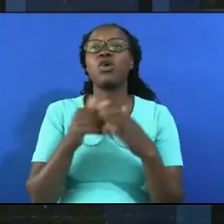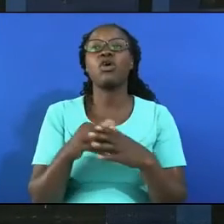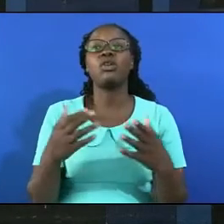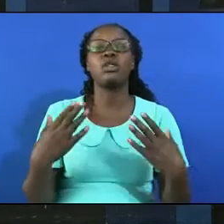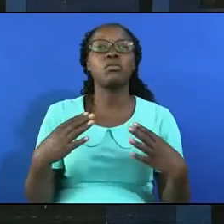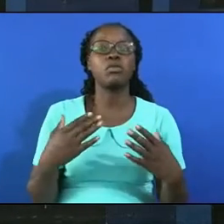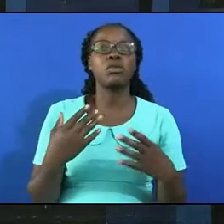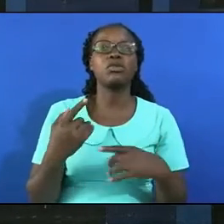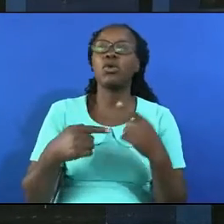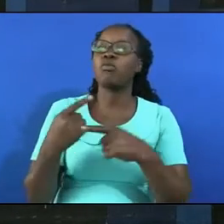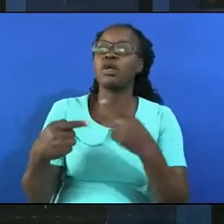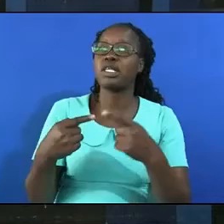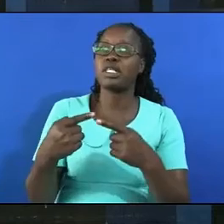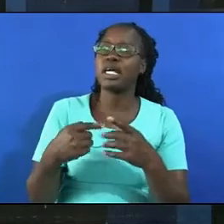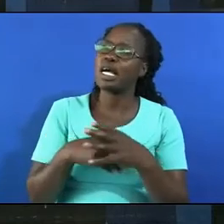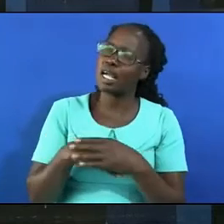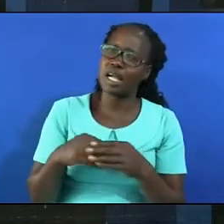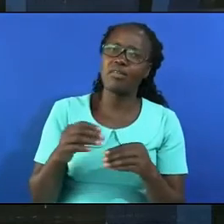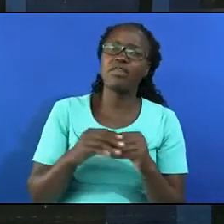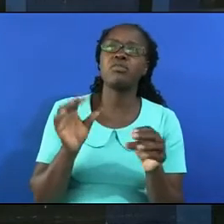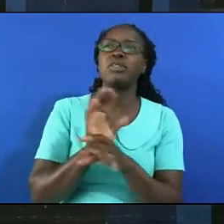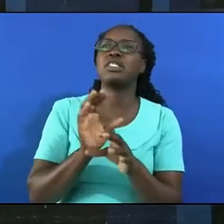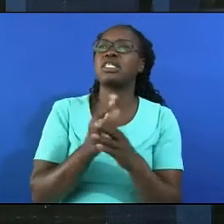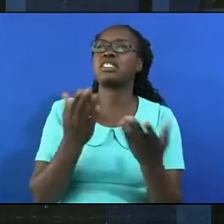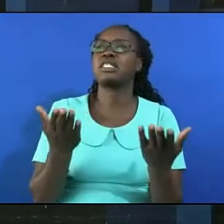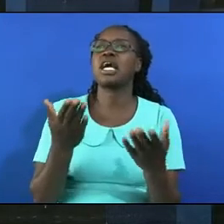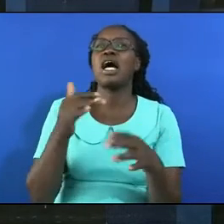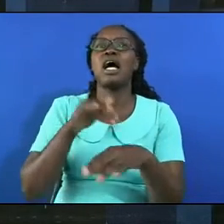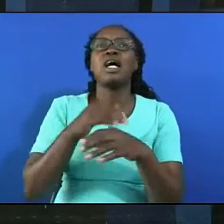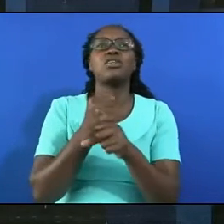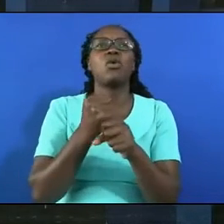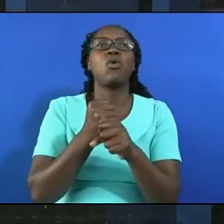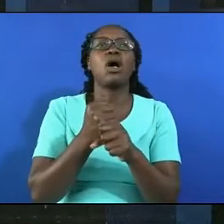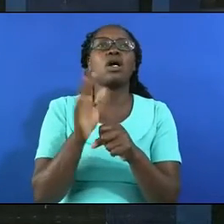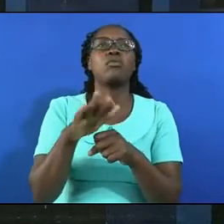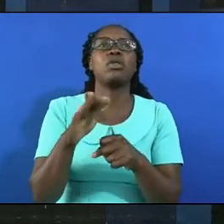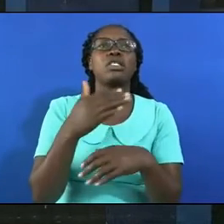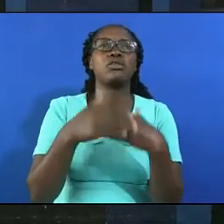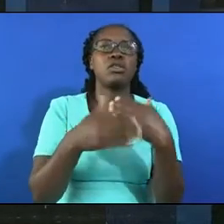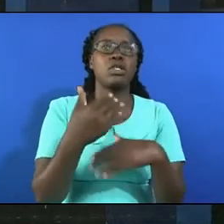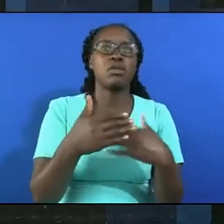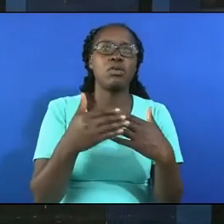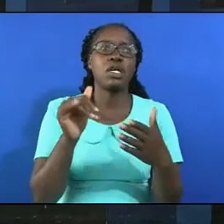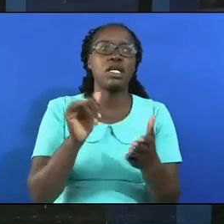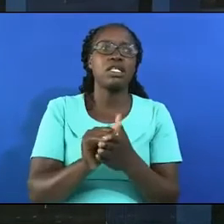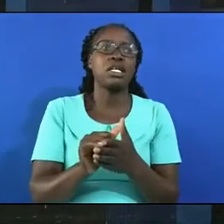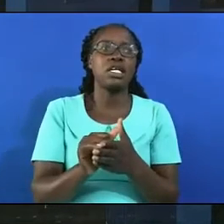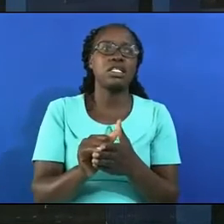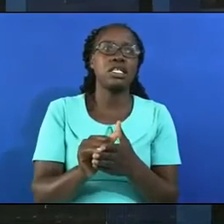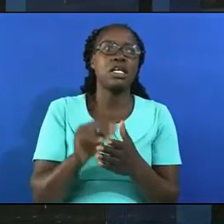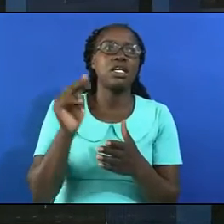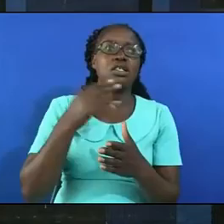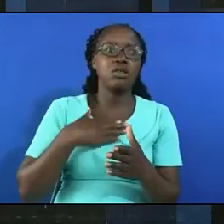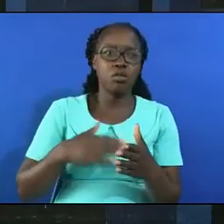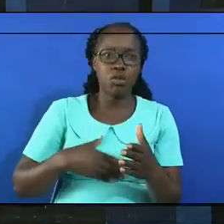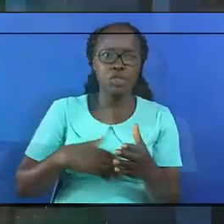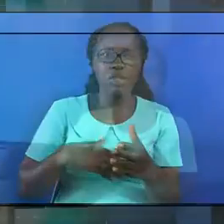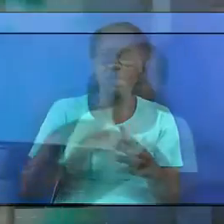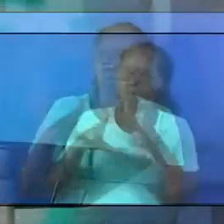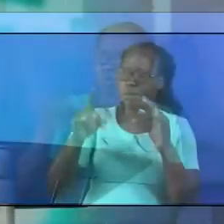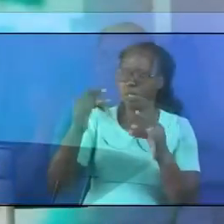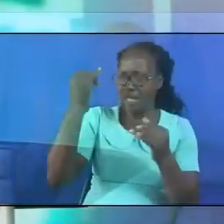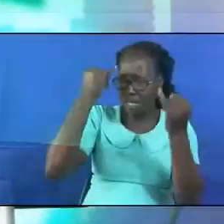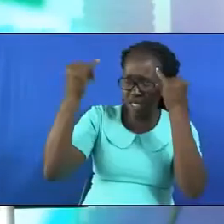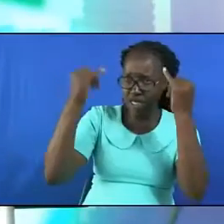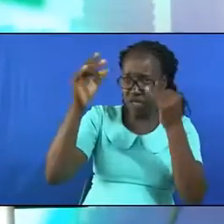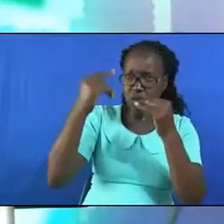operate. That you can operate so comfortably in this church, at your workplace, in your neighborhood, that nobody will even pick the